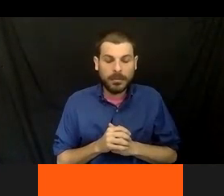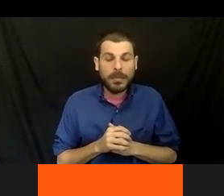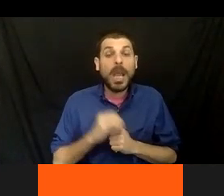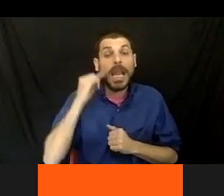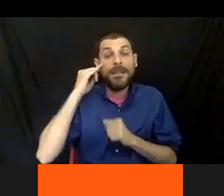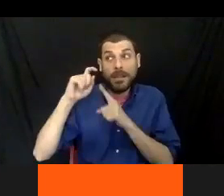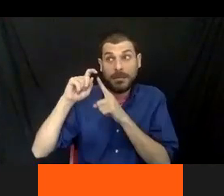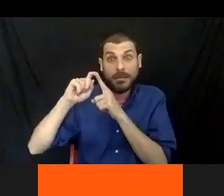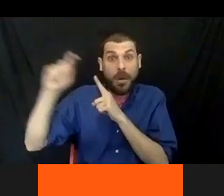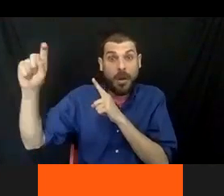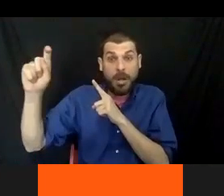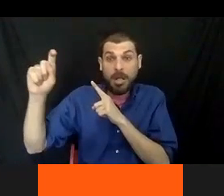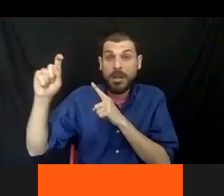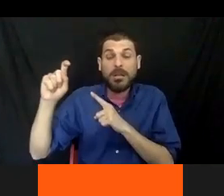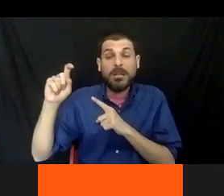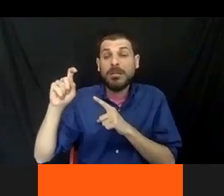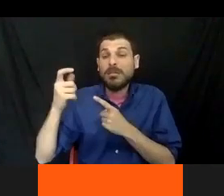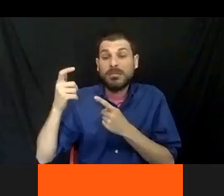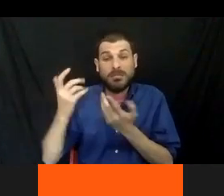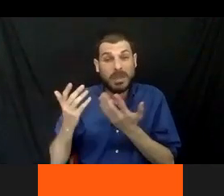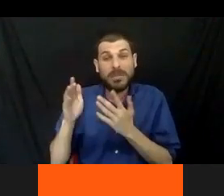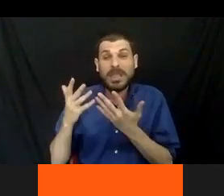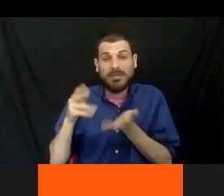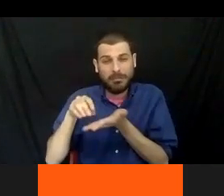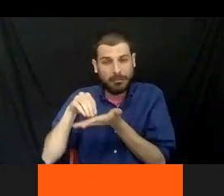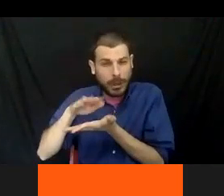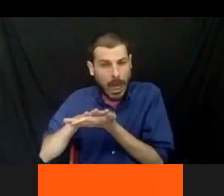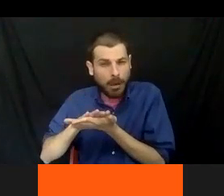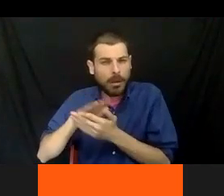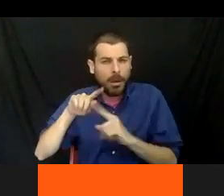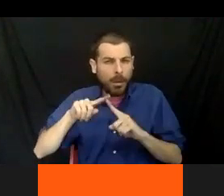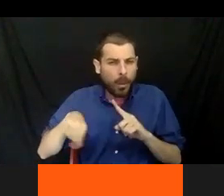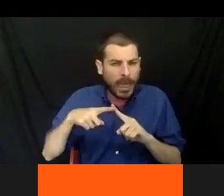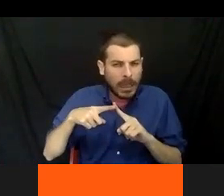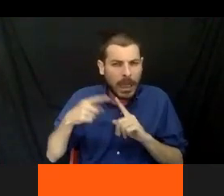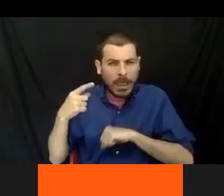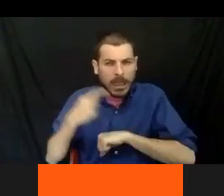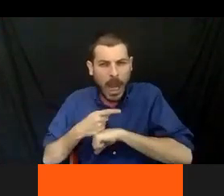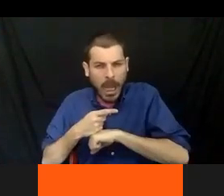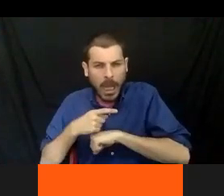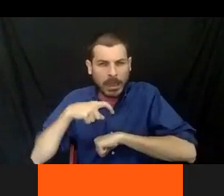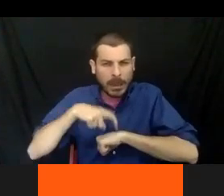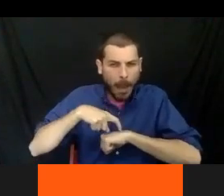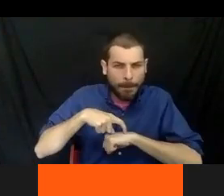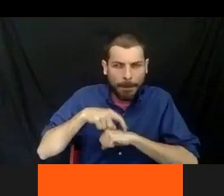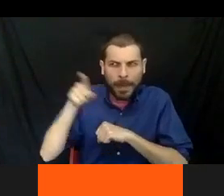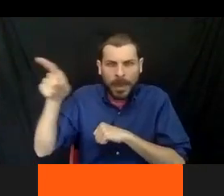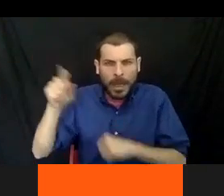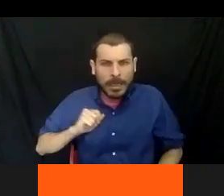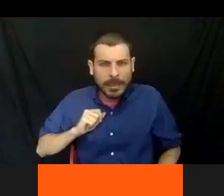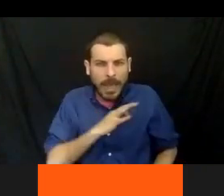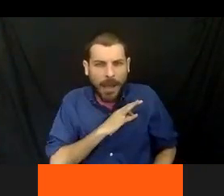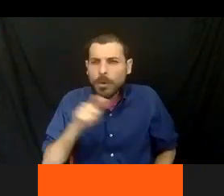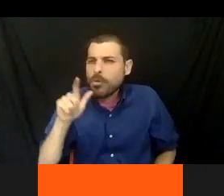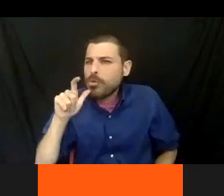that, including the date and time of your call, the name and position and